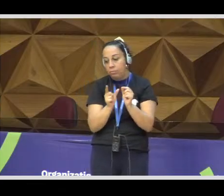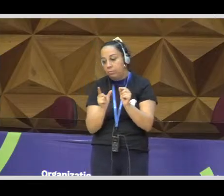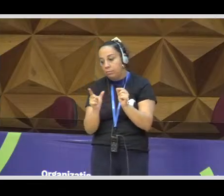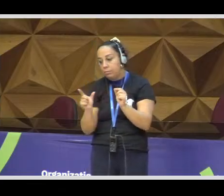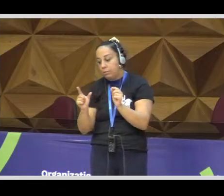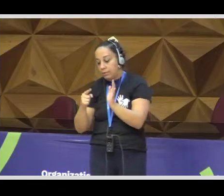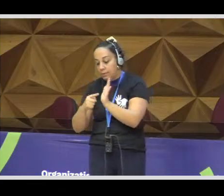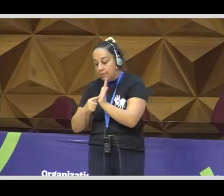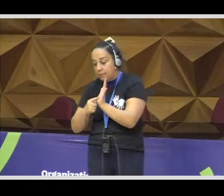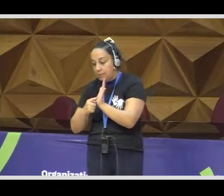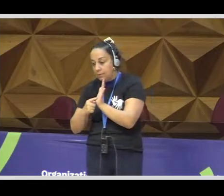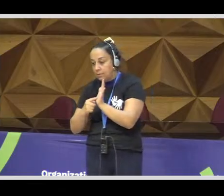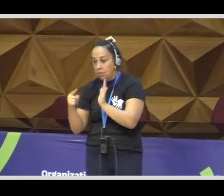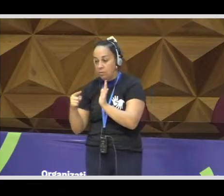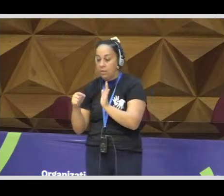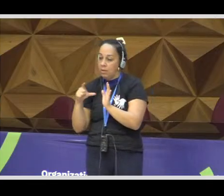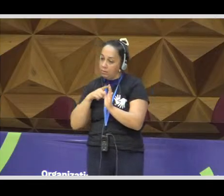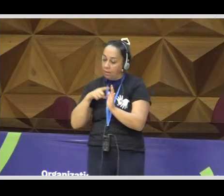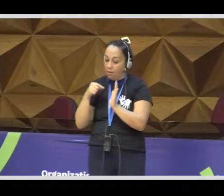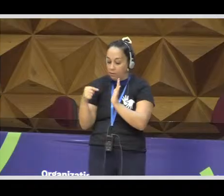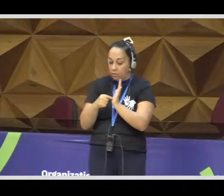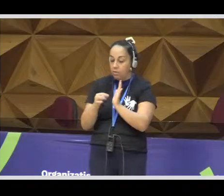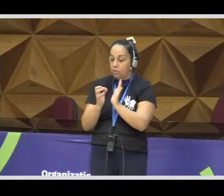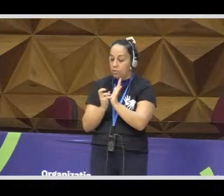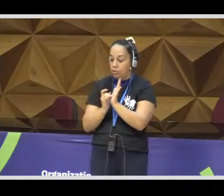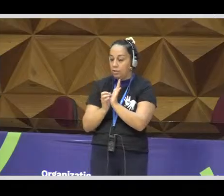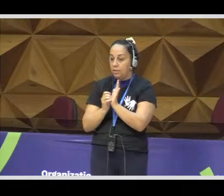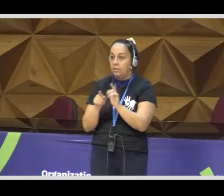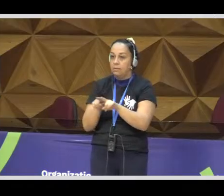of typical interactions that you might do.